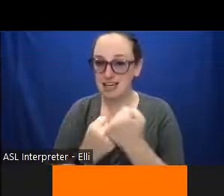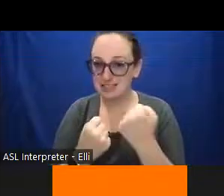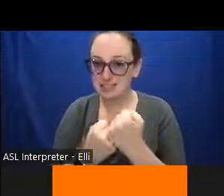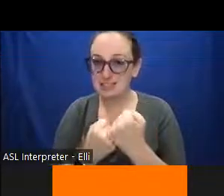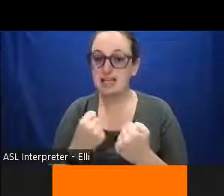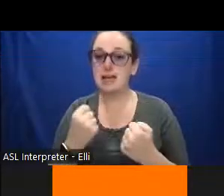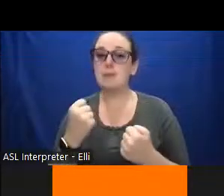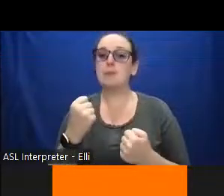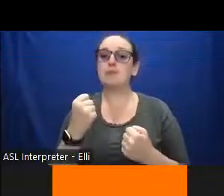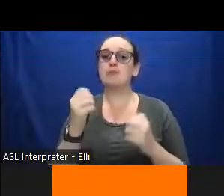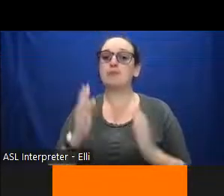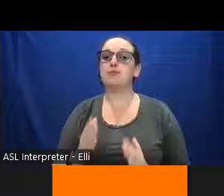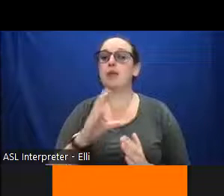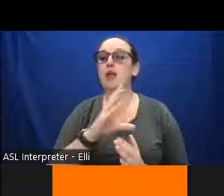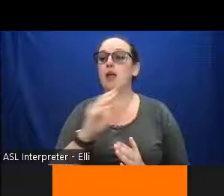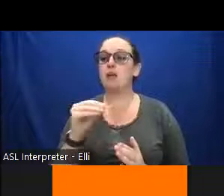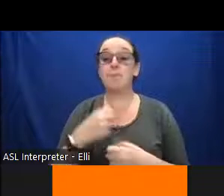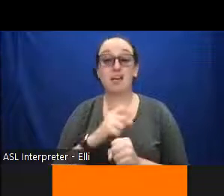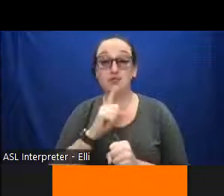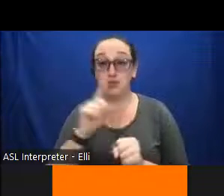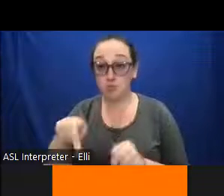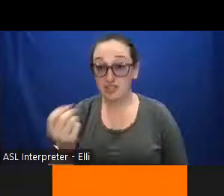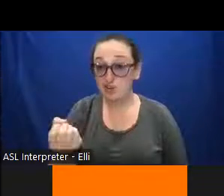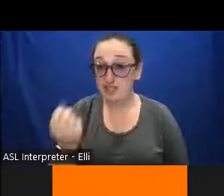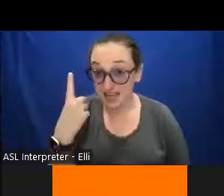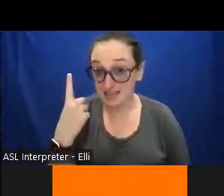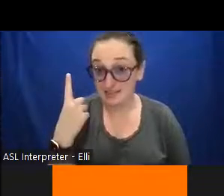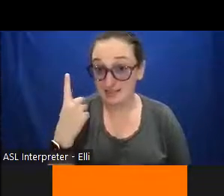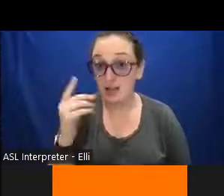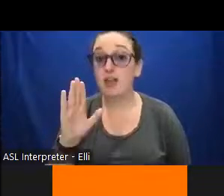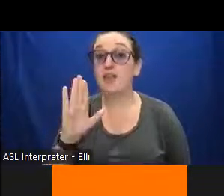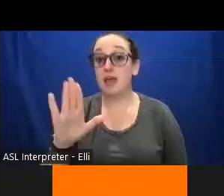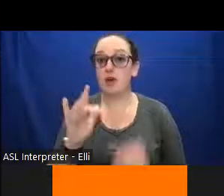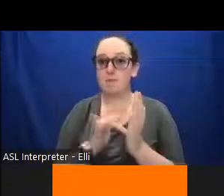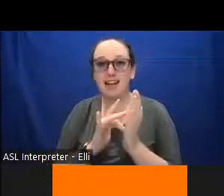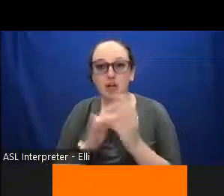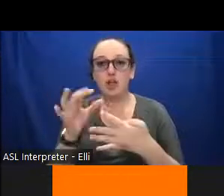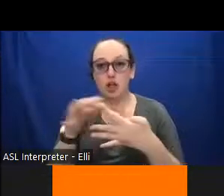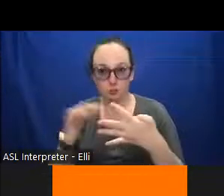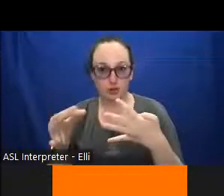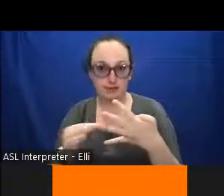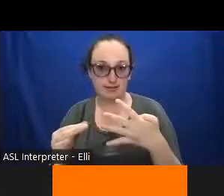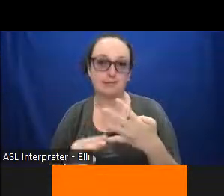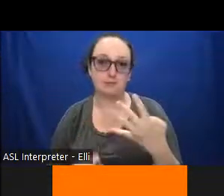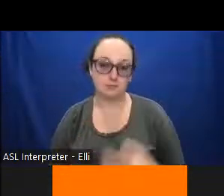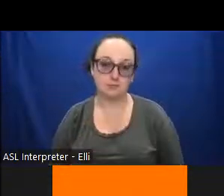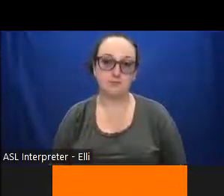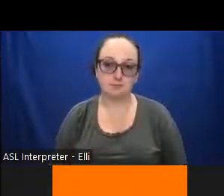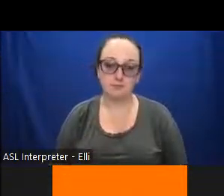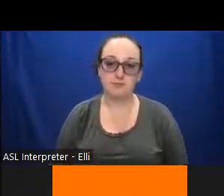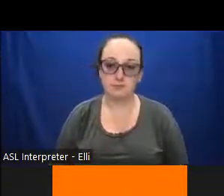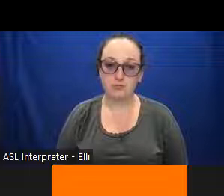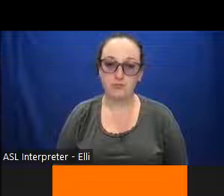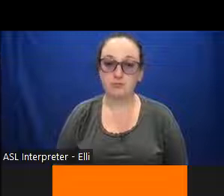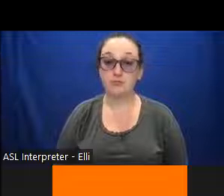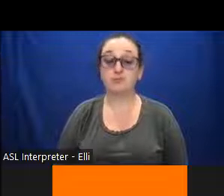making sure that they are really informed about the medical decisions that they are allowed to make.